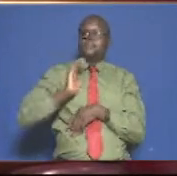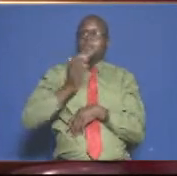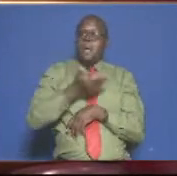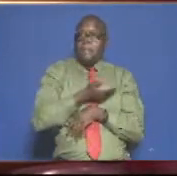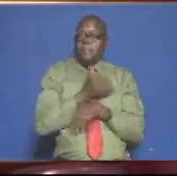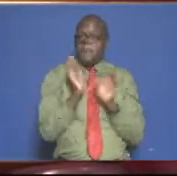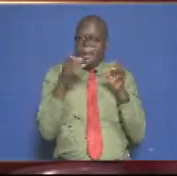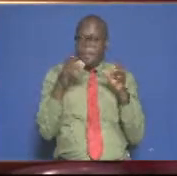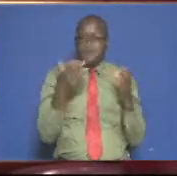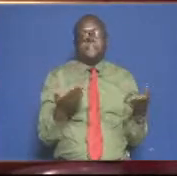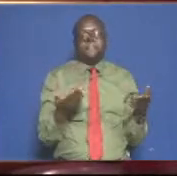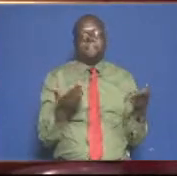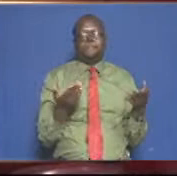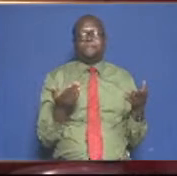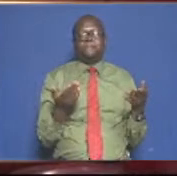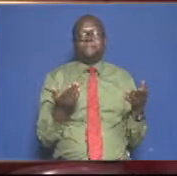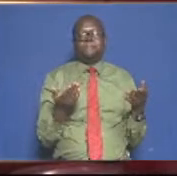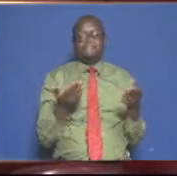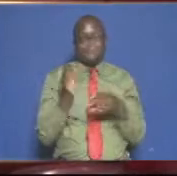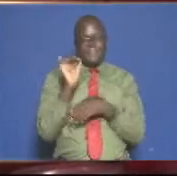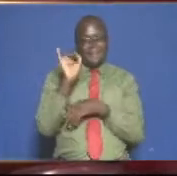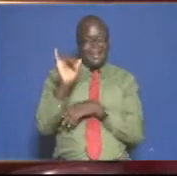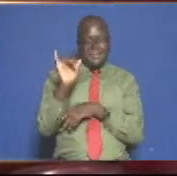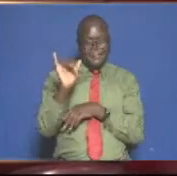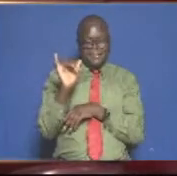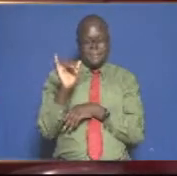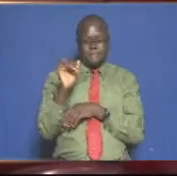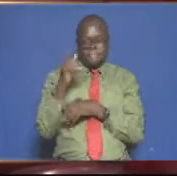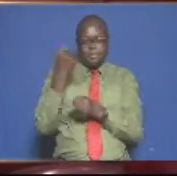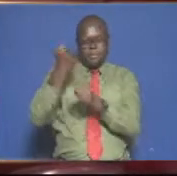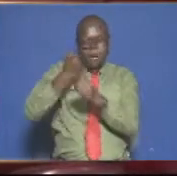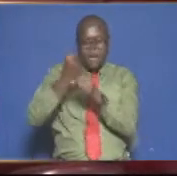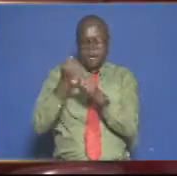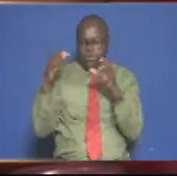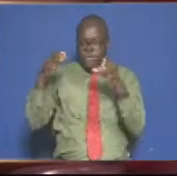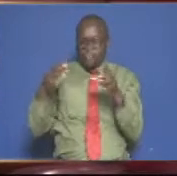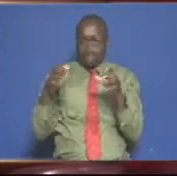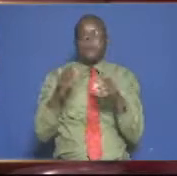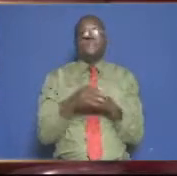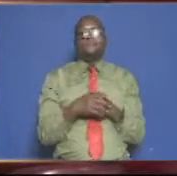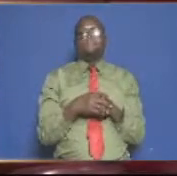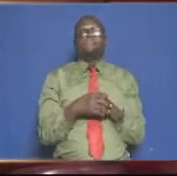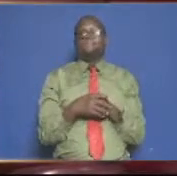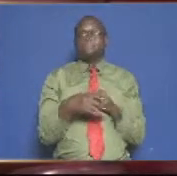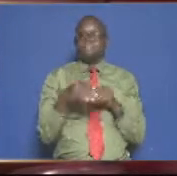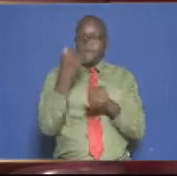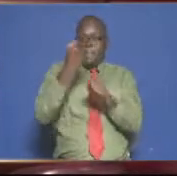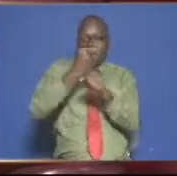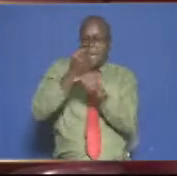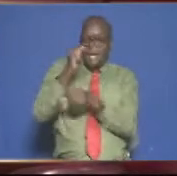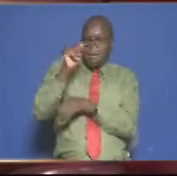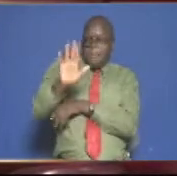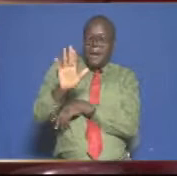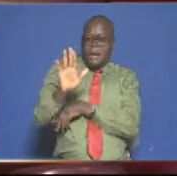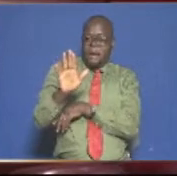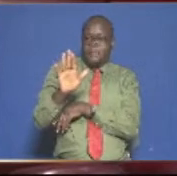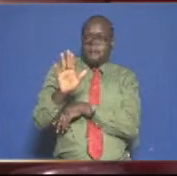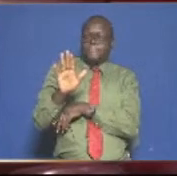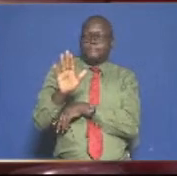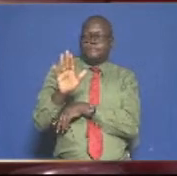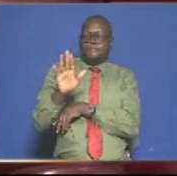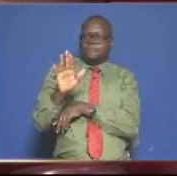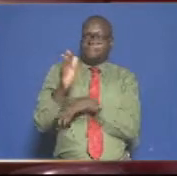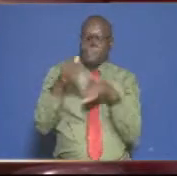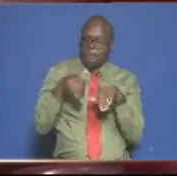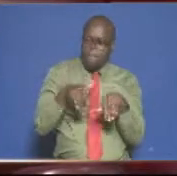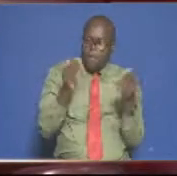Limited, that is the task force. The constitution of the task force by the President follows